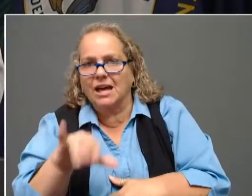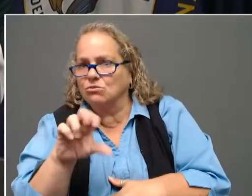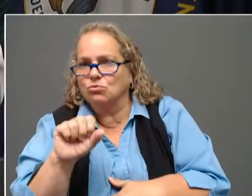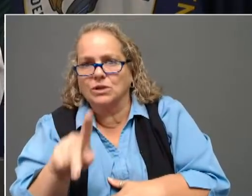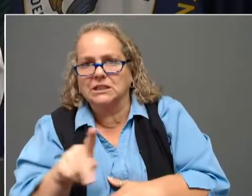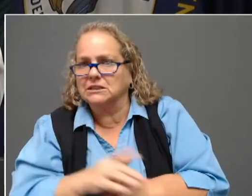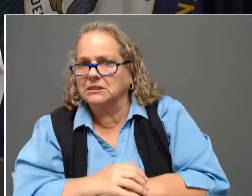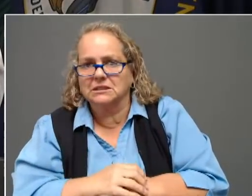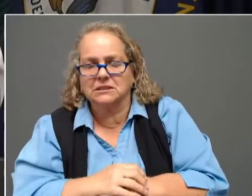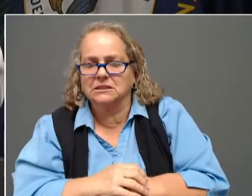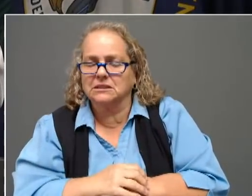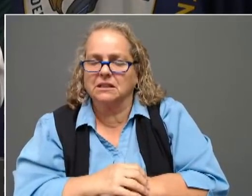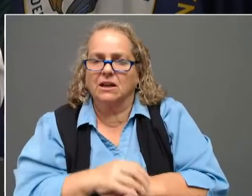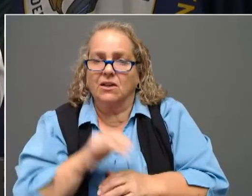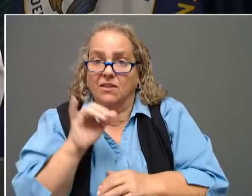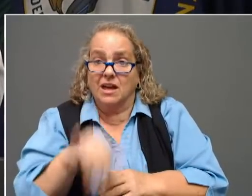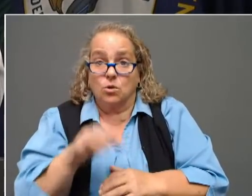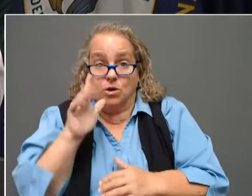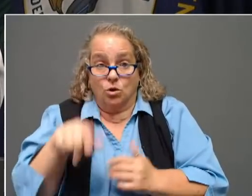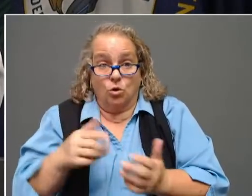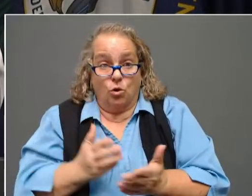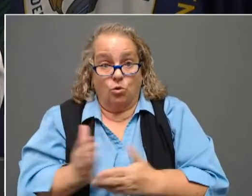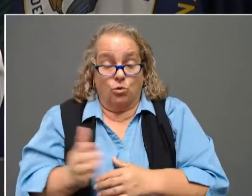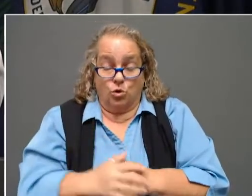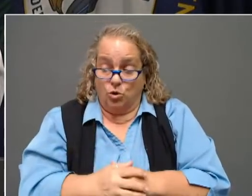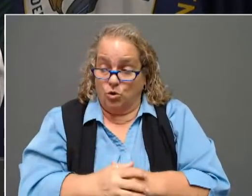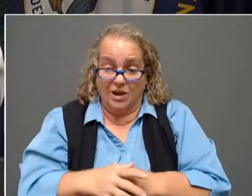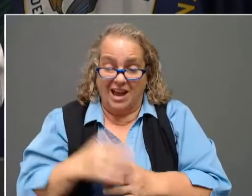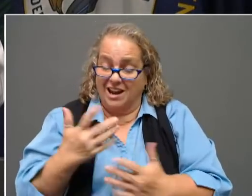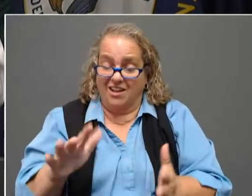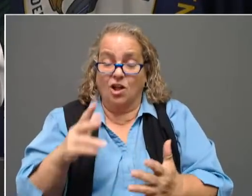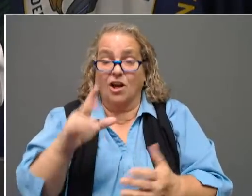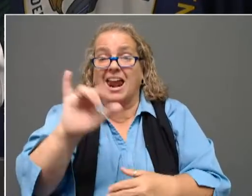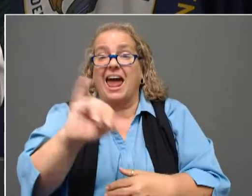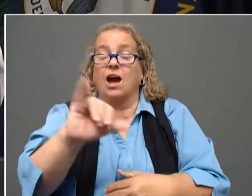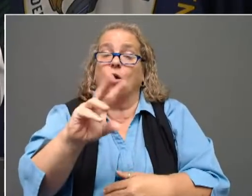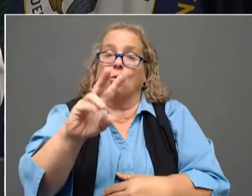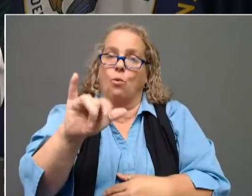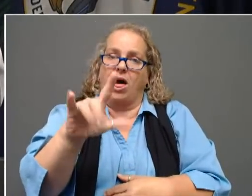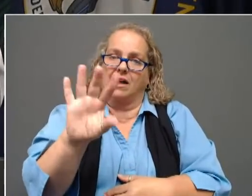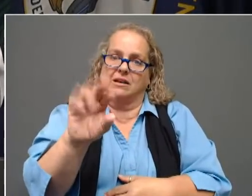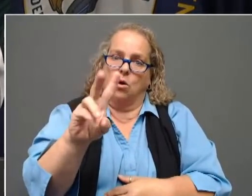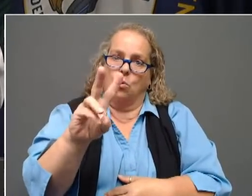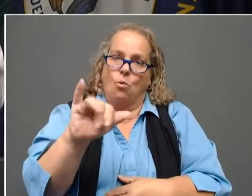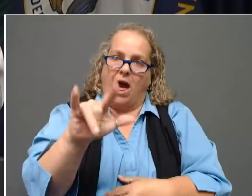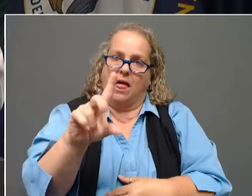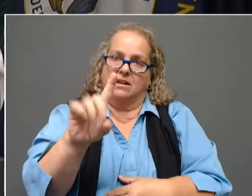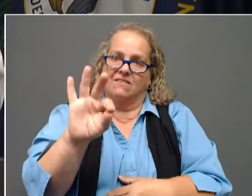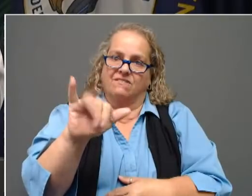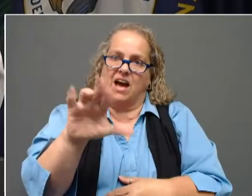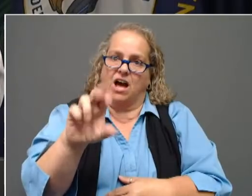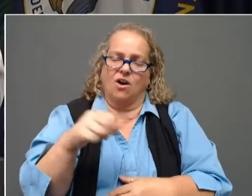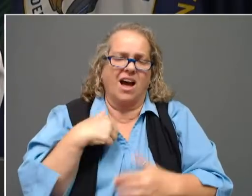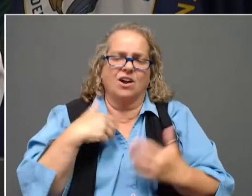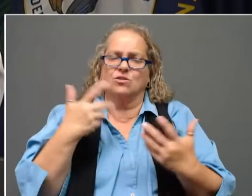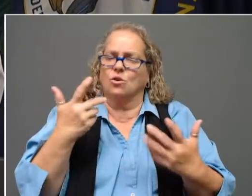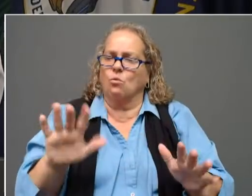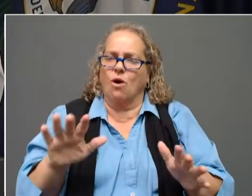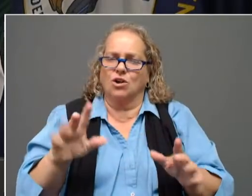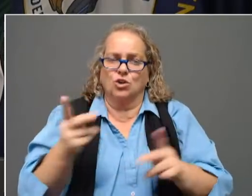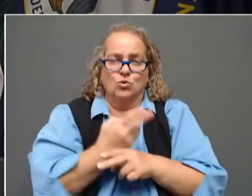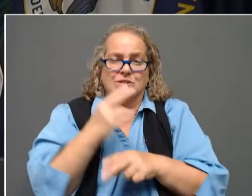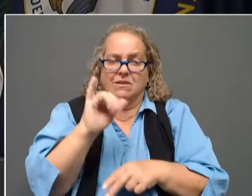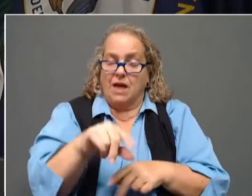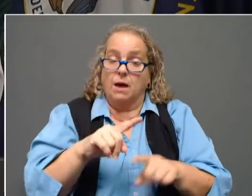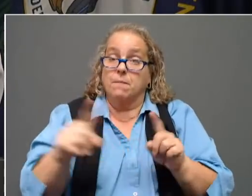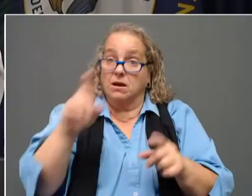through, I hate to use the wildfire analogy, but that's exactly what it'll do. If it gets in somewhere, it's going to spread way faster than last year, and it was pretty